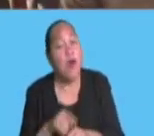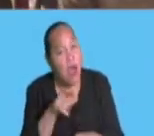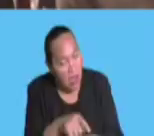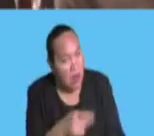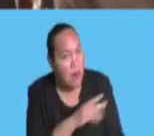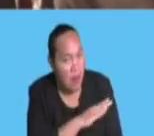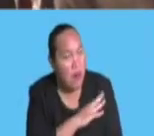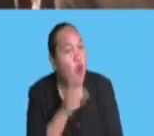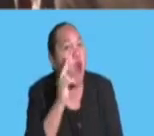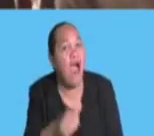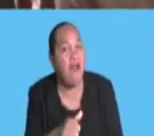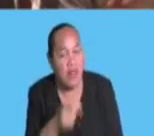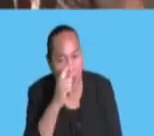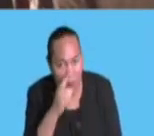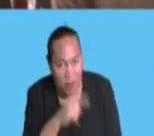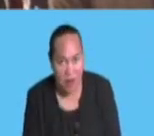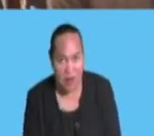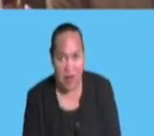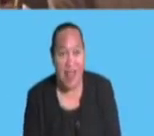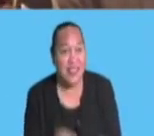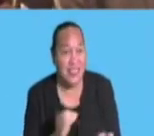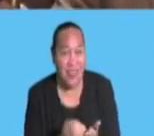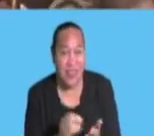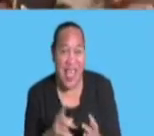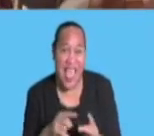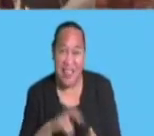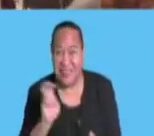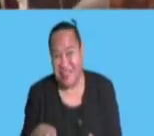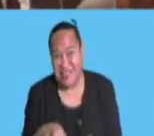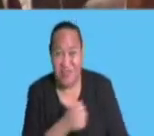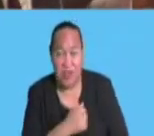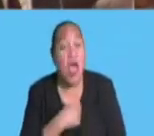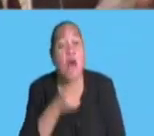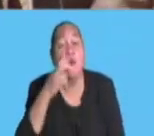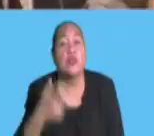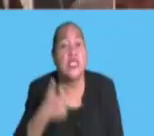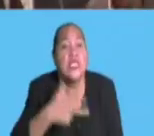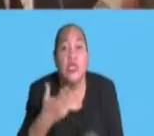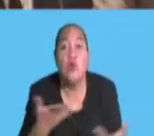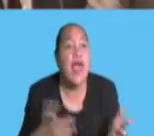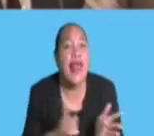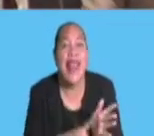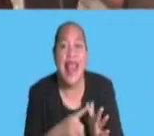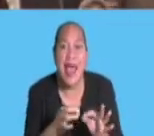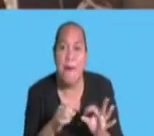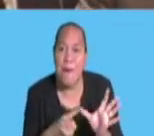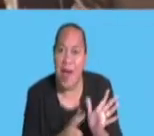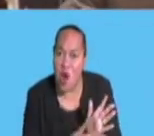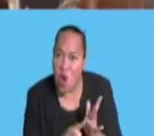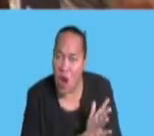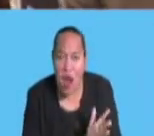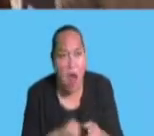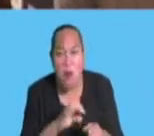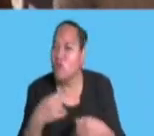people that are in the service sector, the servicemen. People used to get injured in Lebanon. Nobody would make sure that